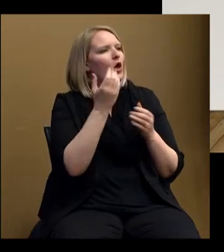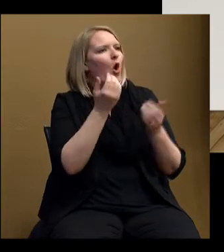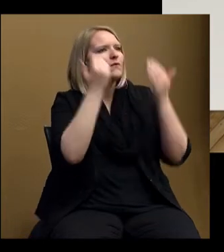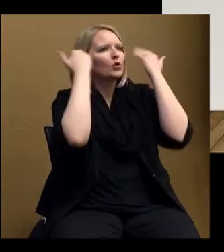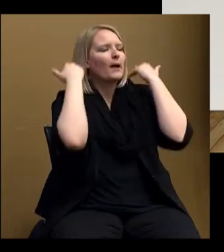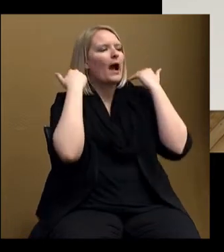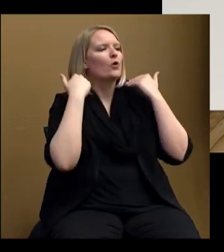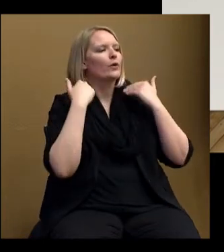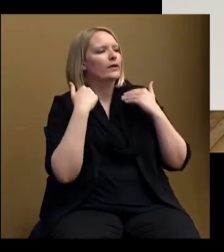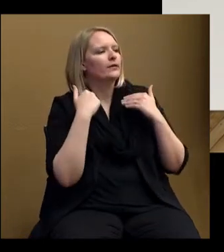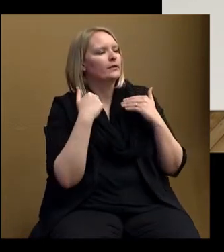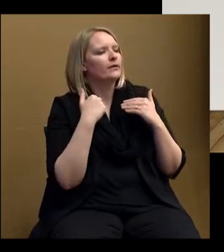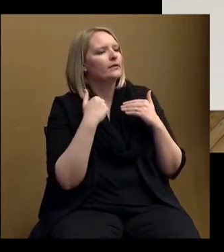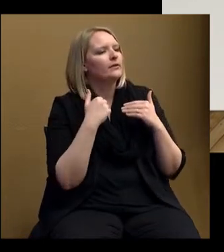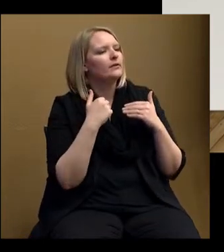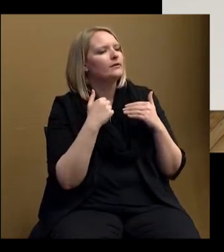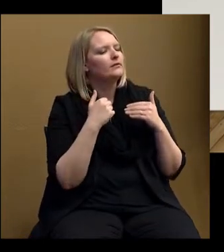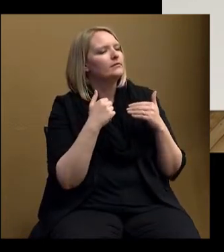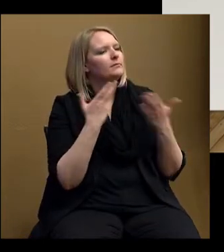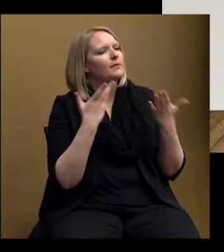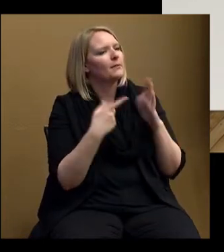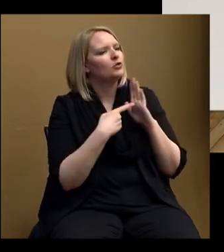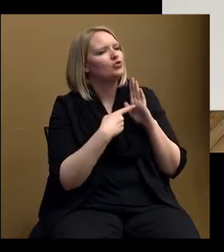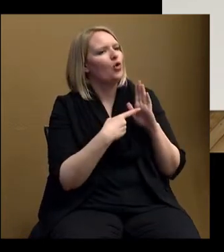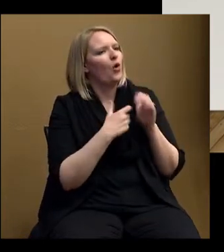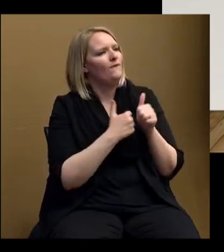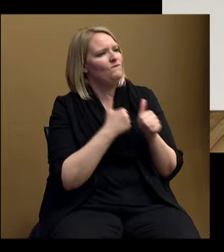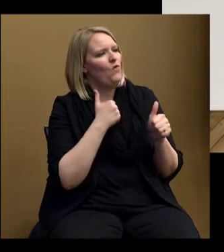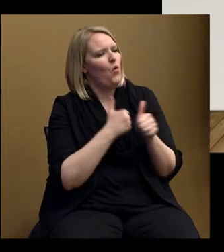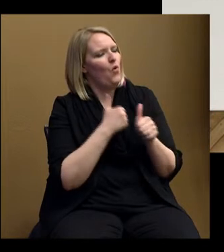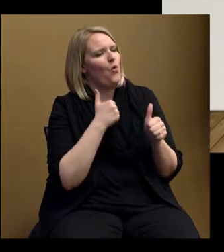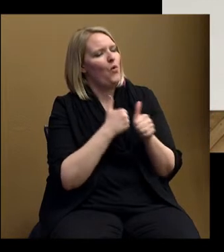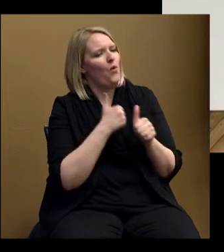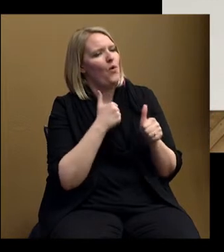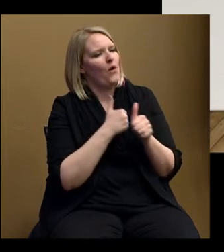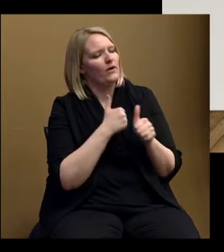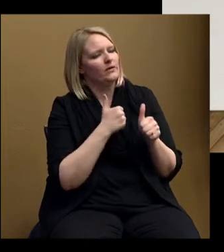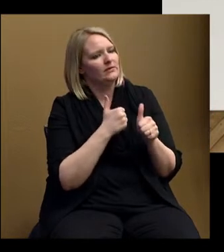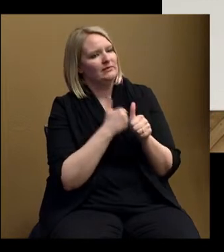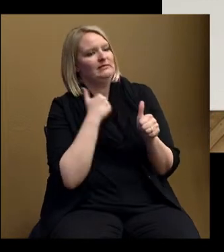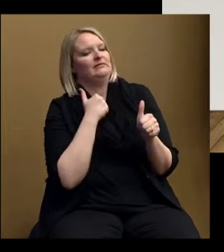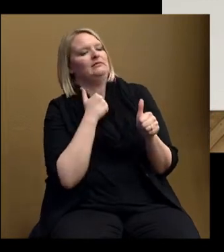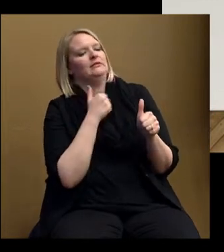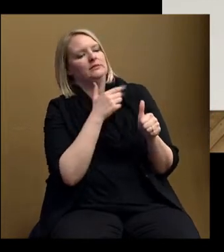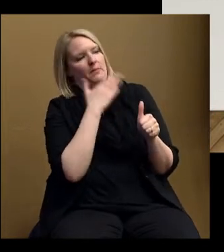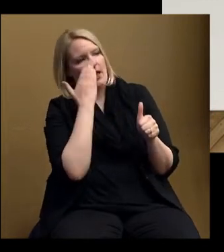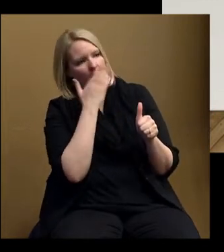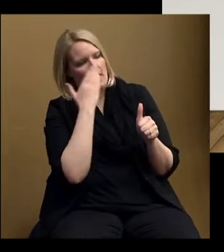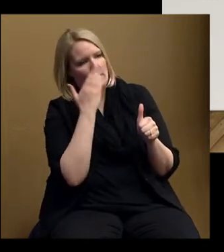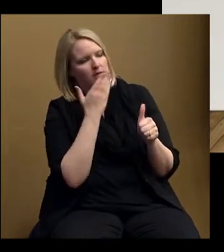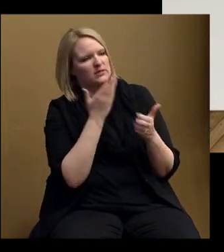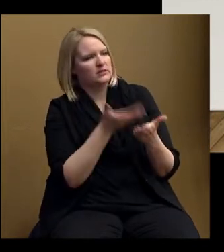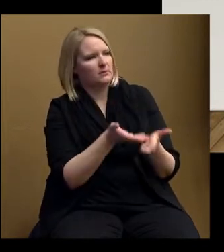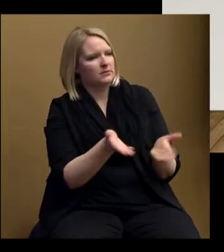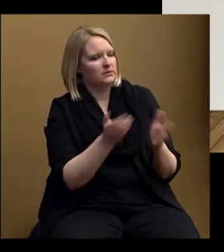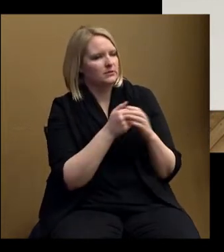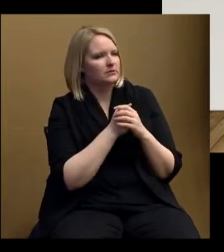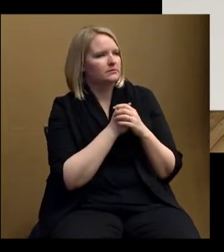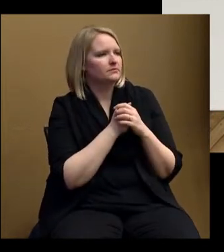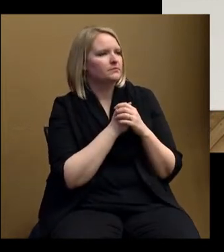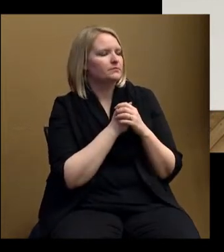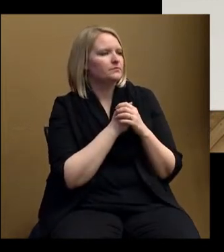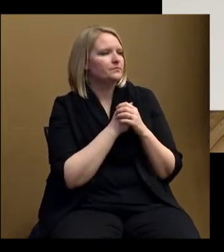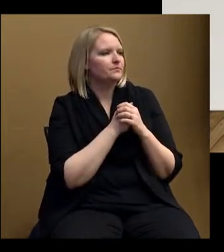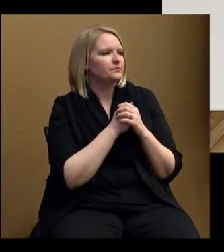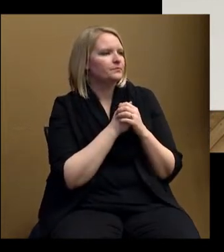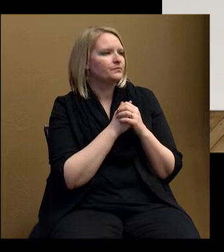overpowering. They may show extreme aversive reactions to odors and substances.